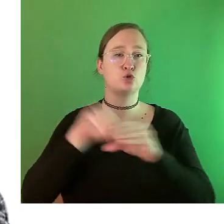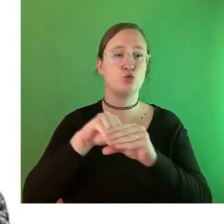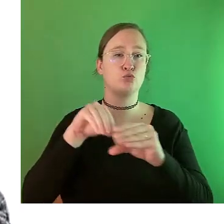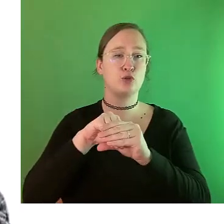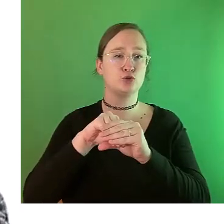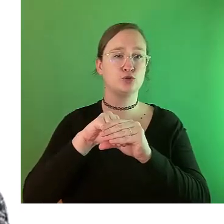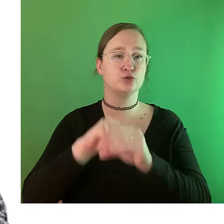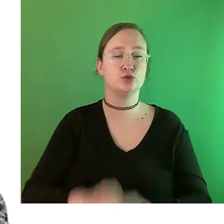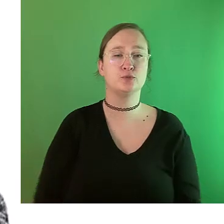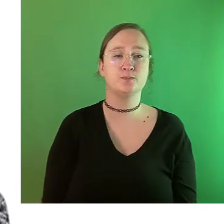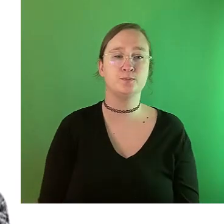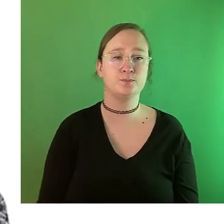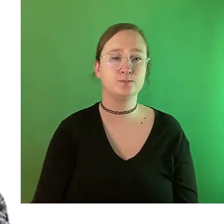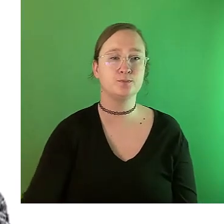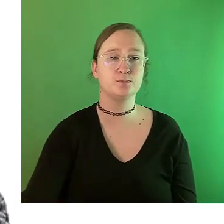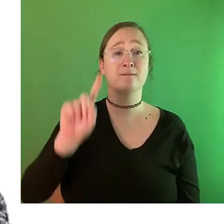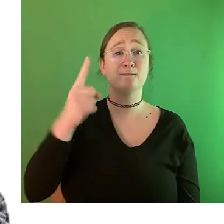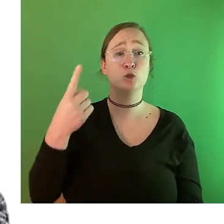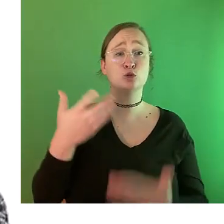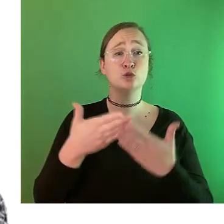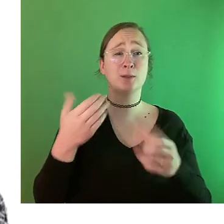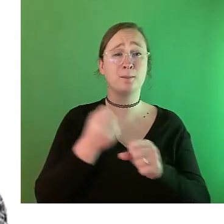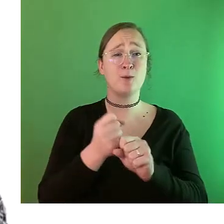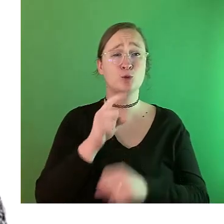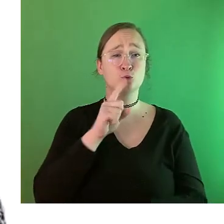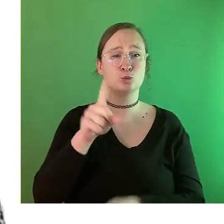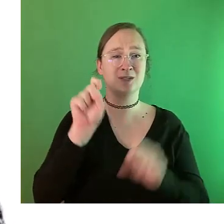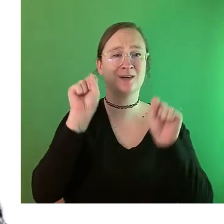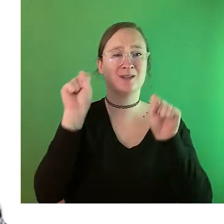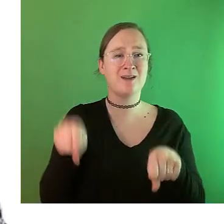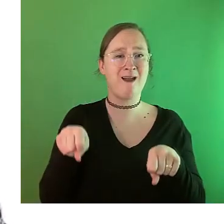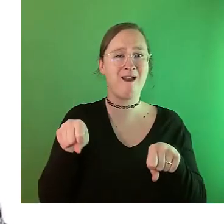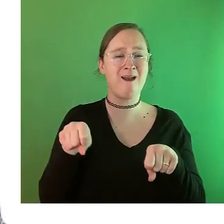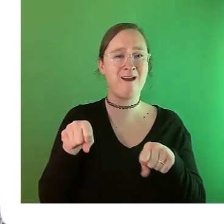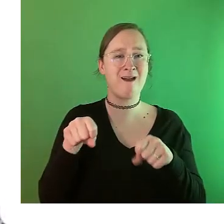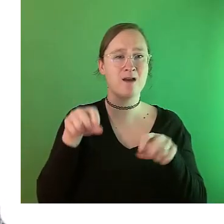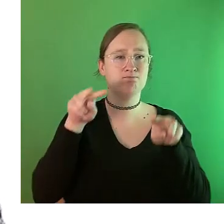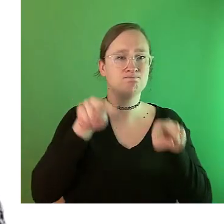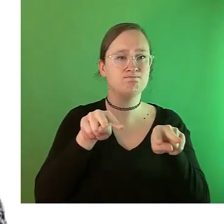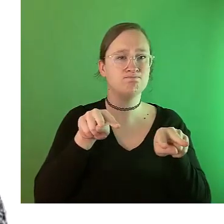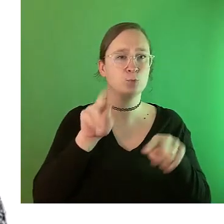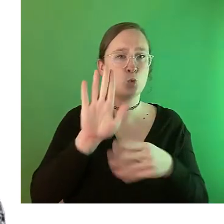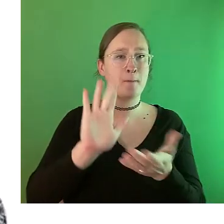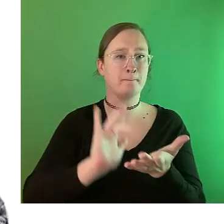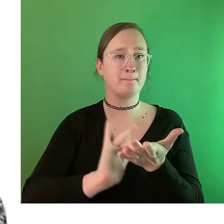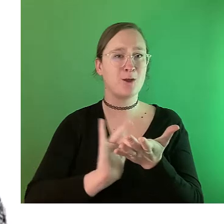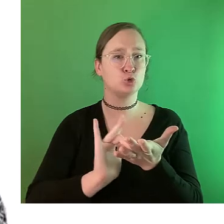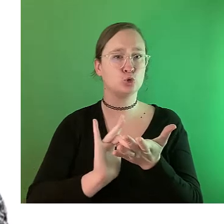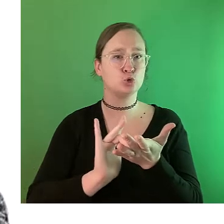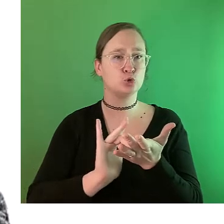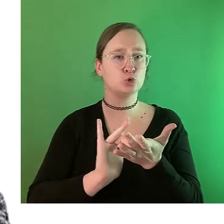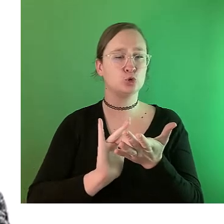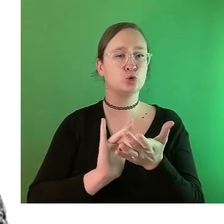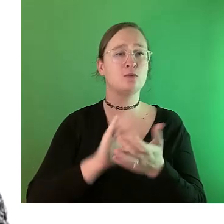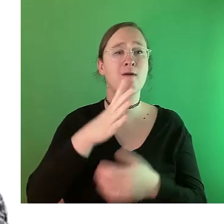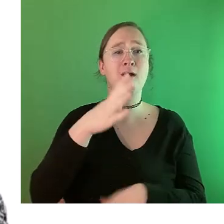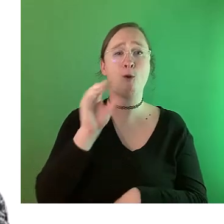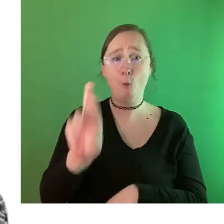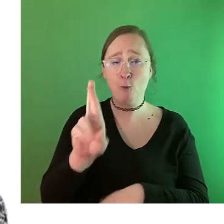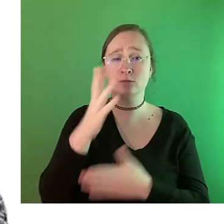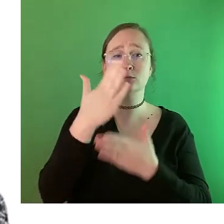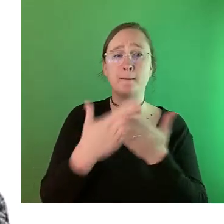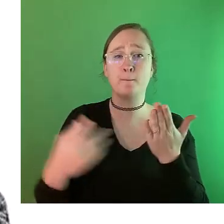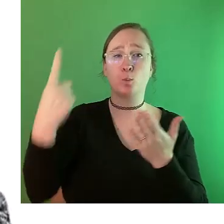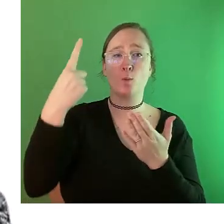options are similar to what you have at home. So, whether they're refrigerated or kept in cool, dry places or things like that, make sure that you're able to do